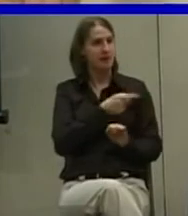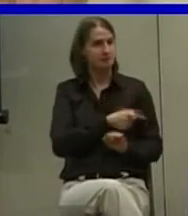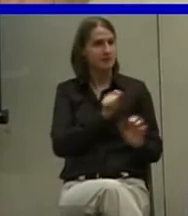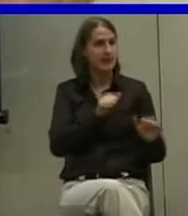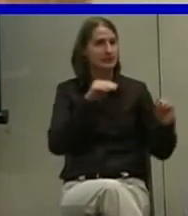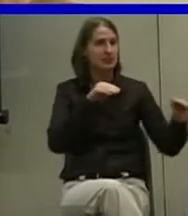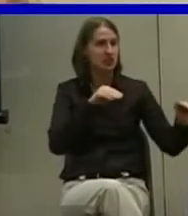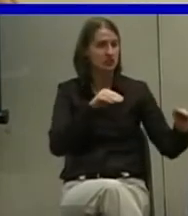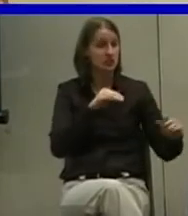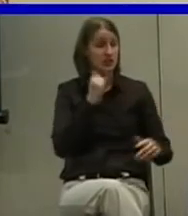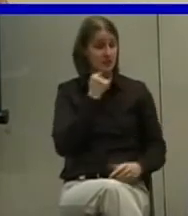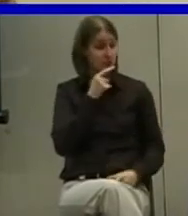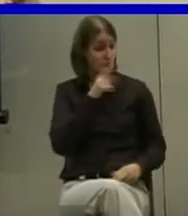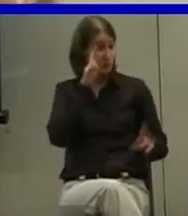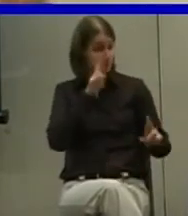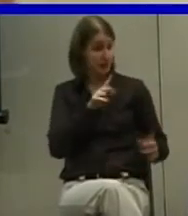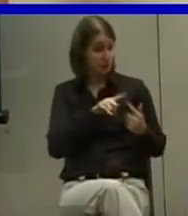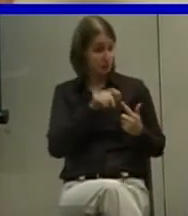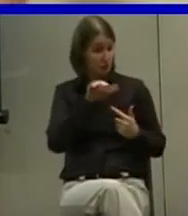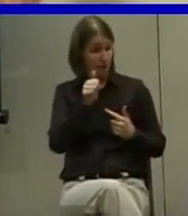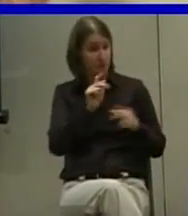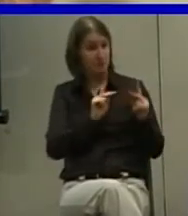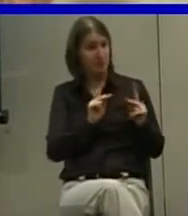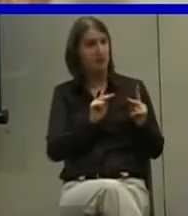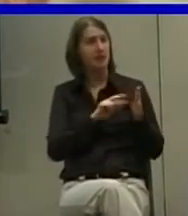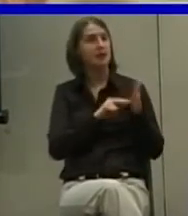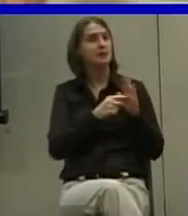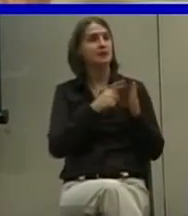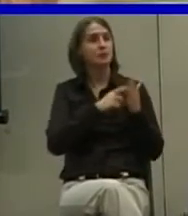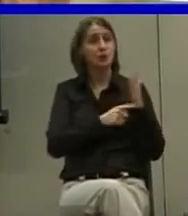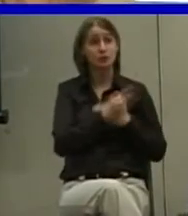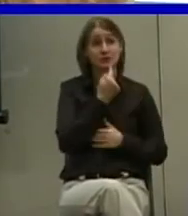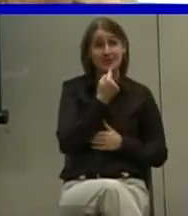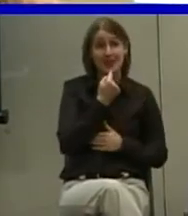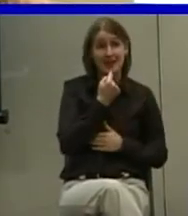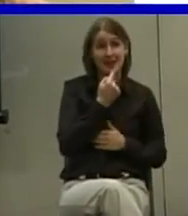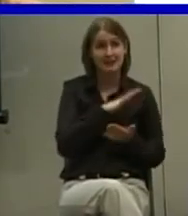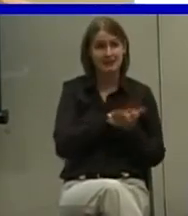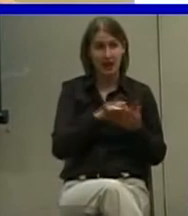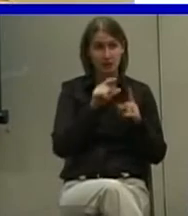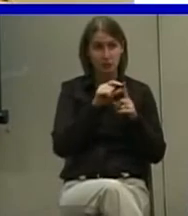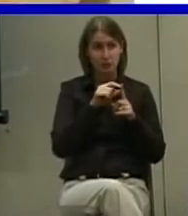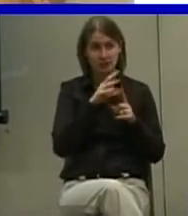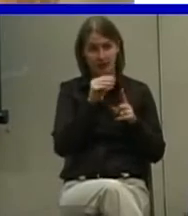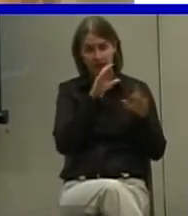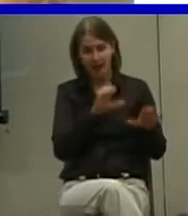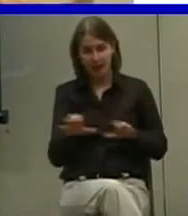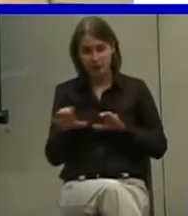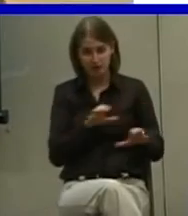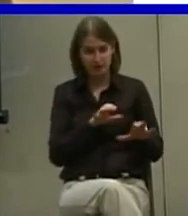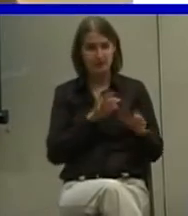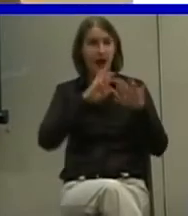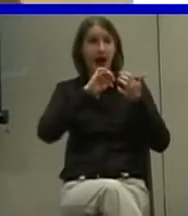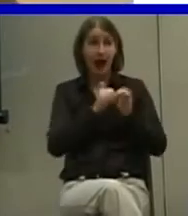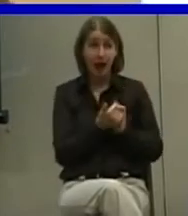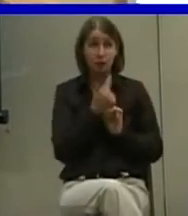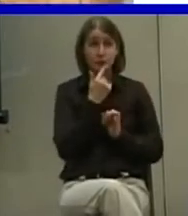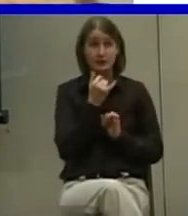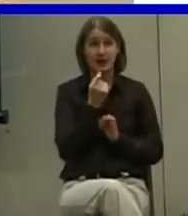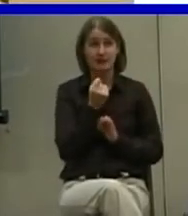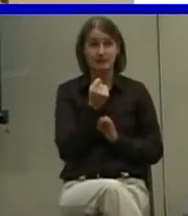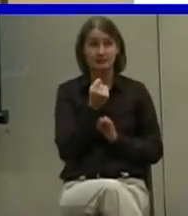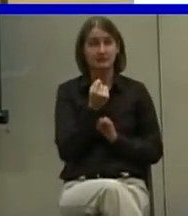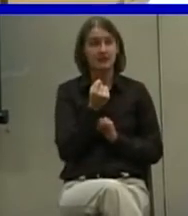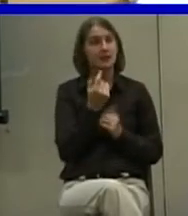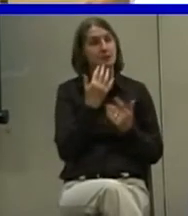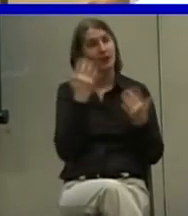When you're being respectful to other people, it's what you say, you're using nice words and actions, it's how you say it,